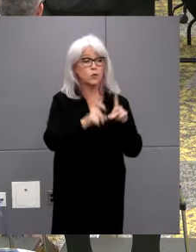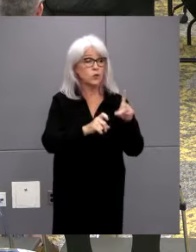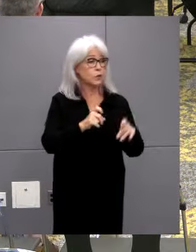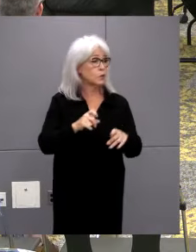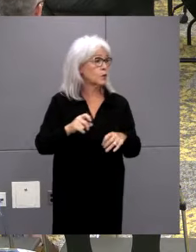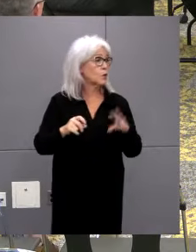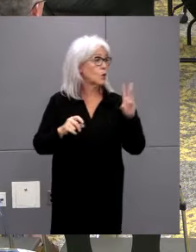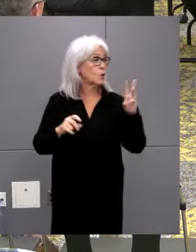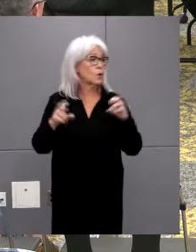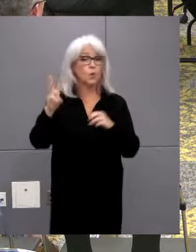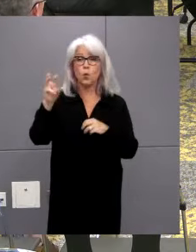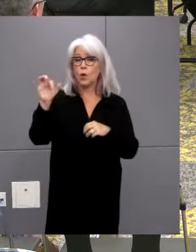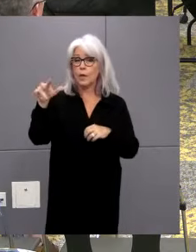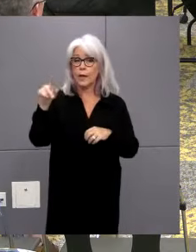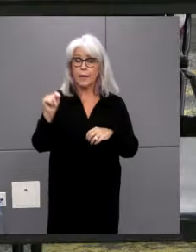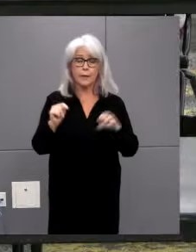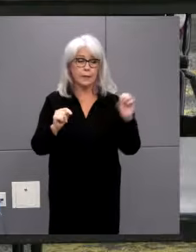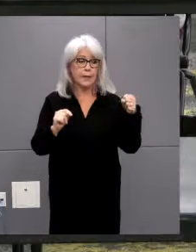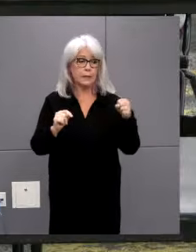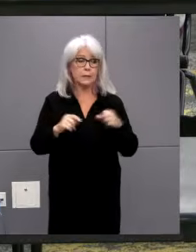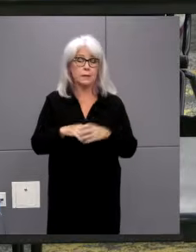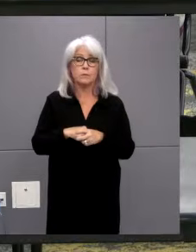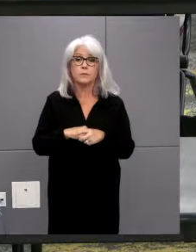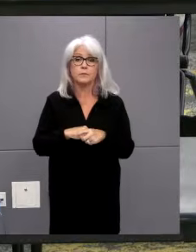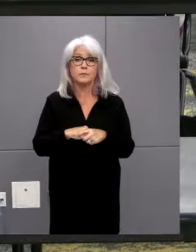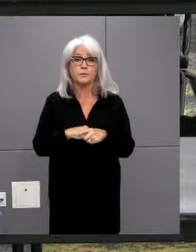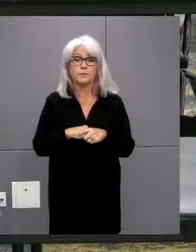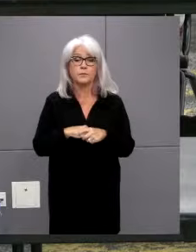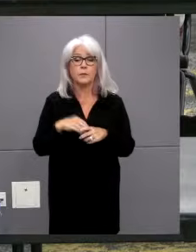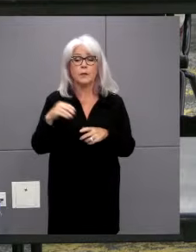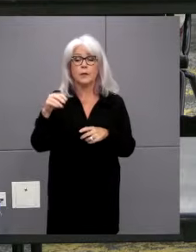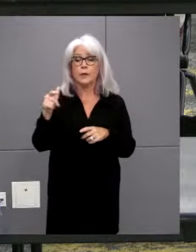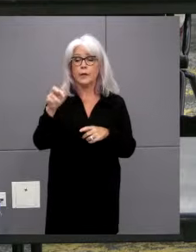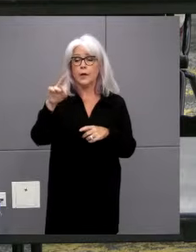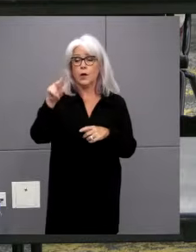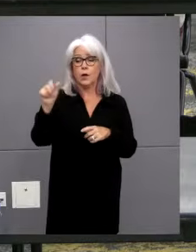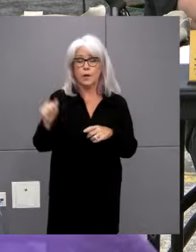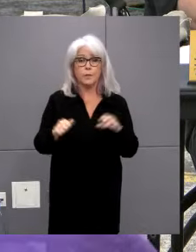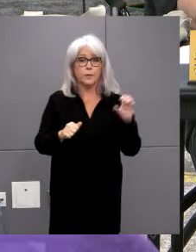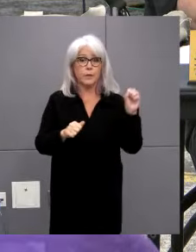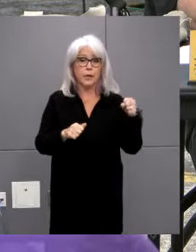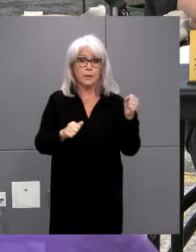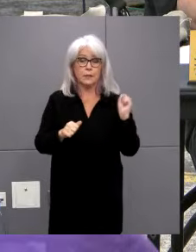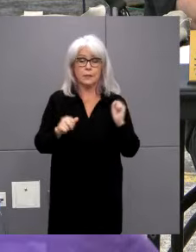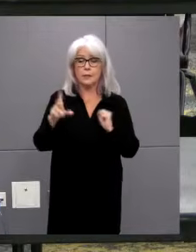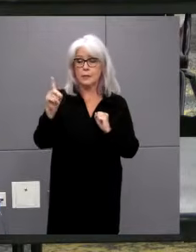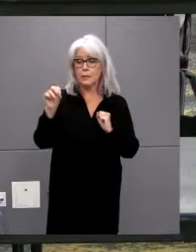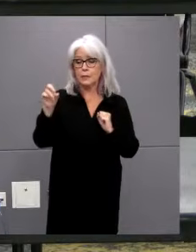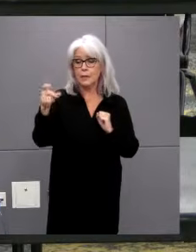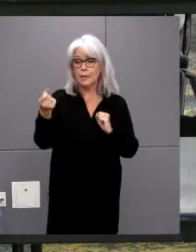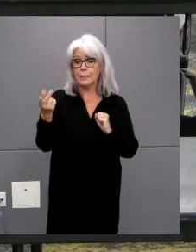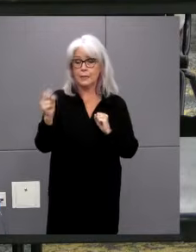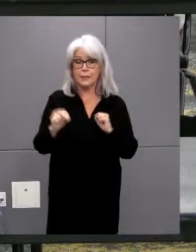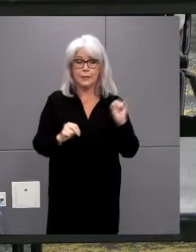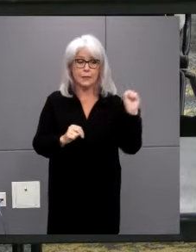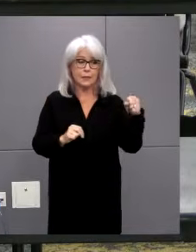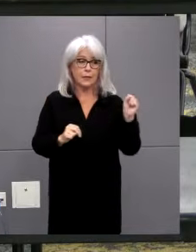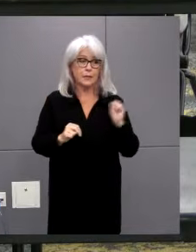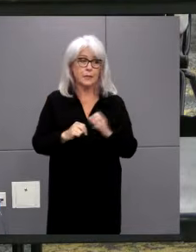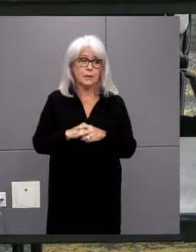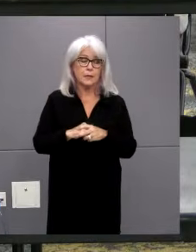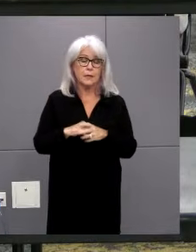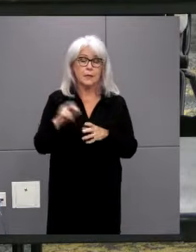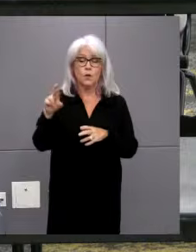Trustee Wolcott, Yes. Trustee Guerra, Yes. Trustee Dotson, Yes.